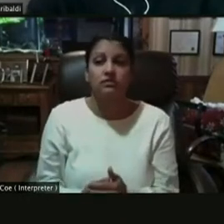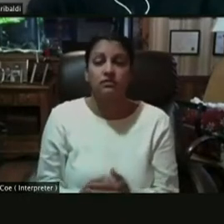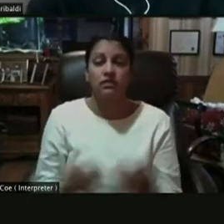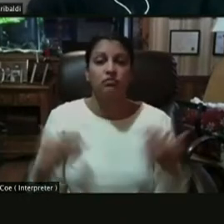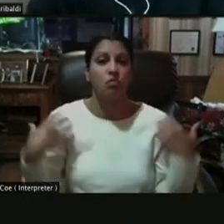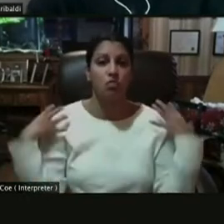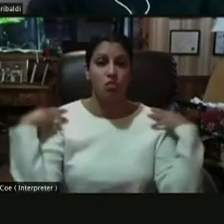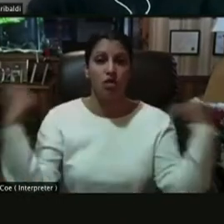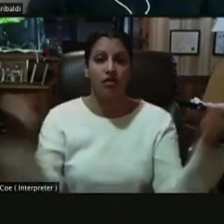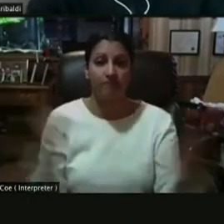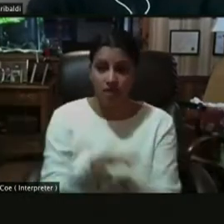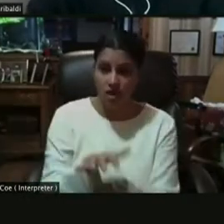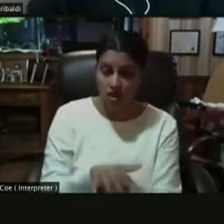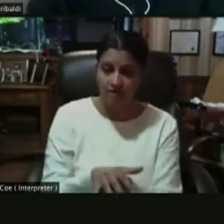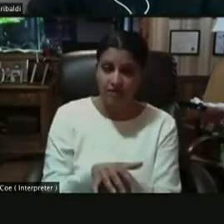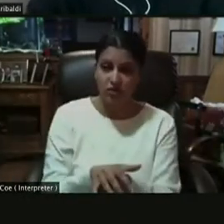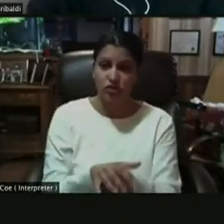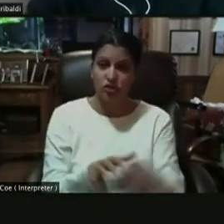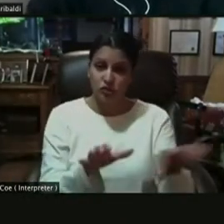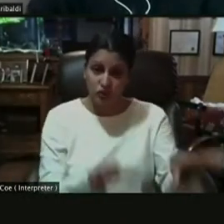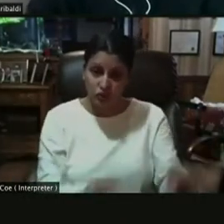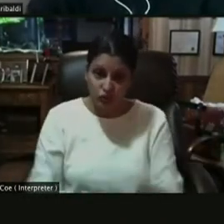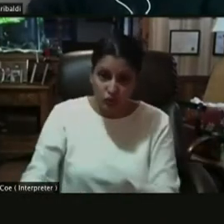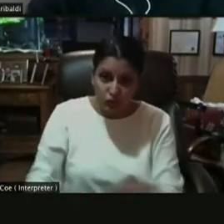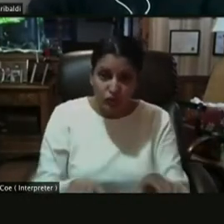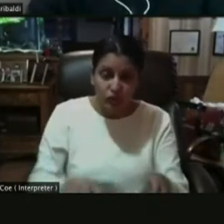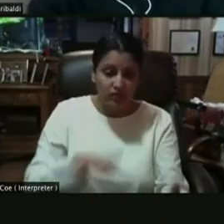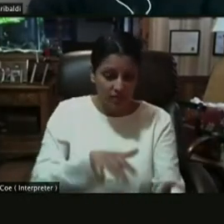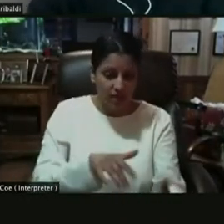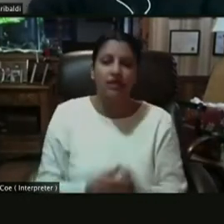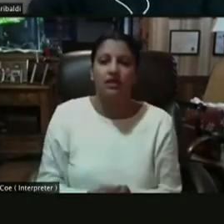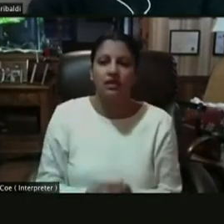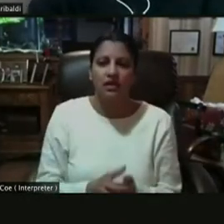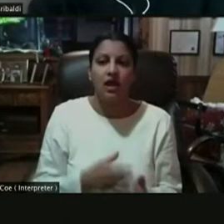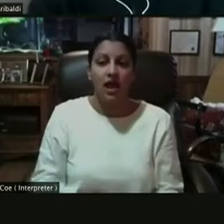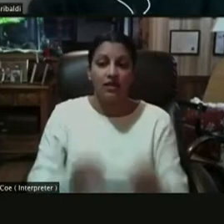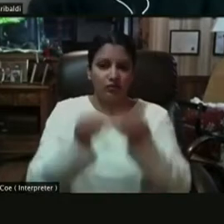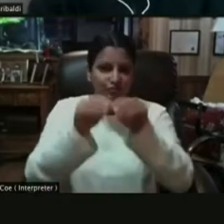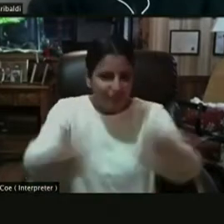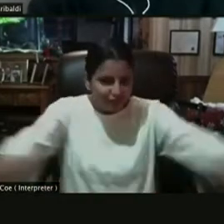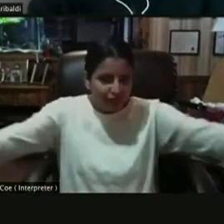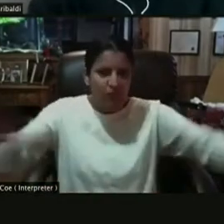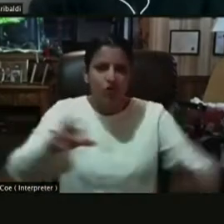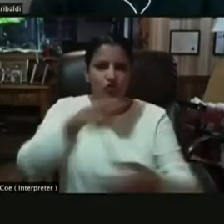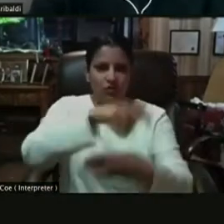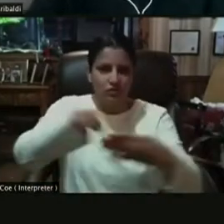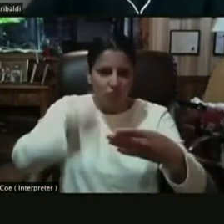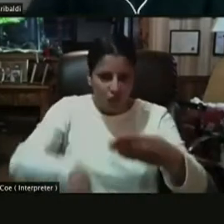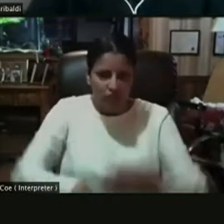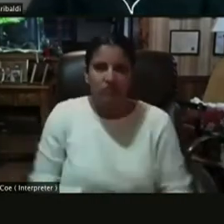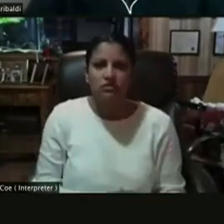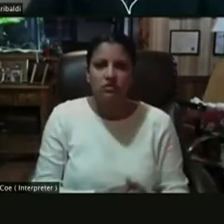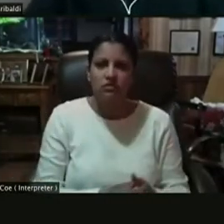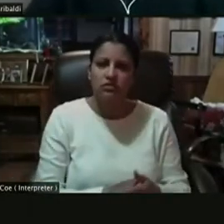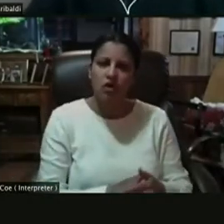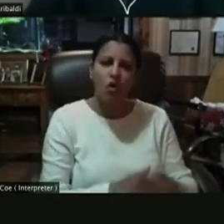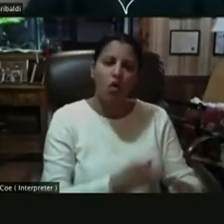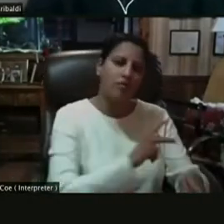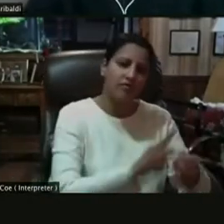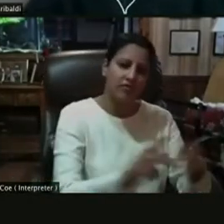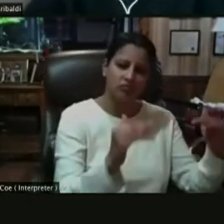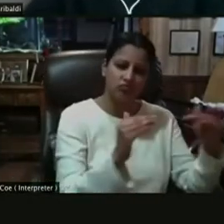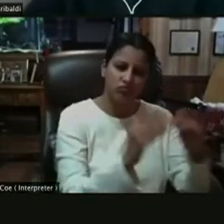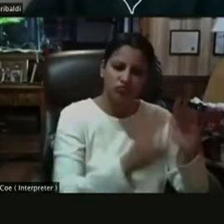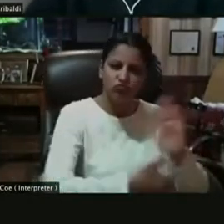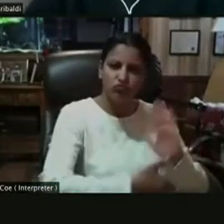to conduct the study, but put your results out there. So peer review and being able to